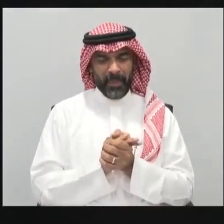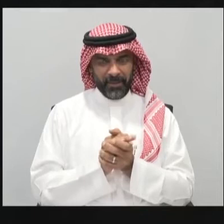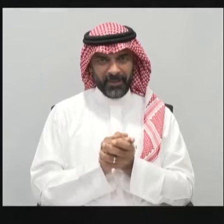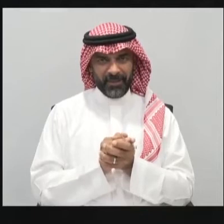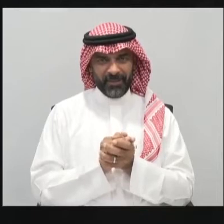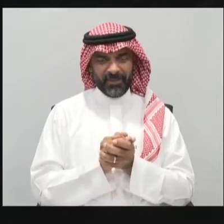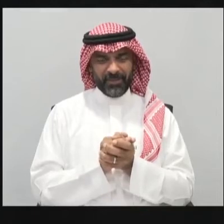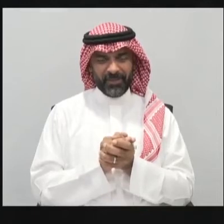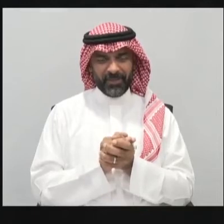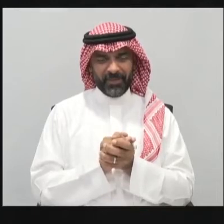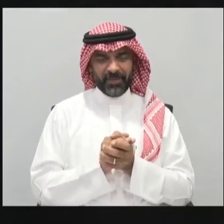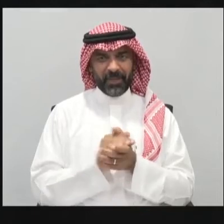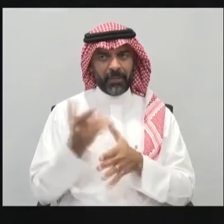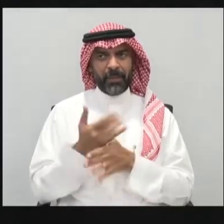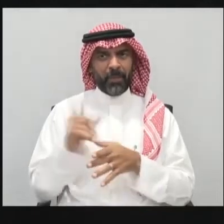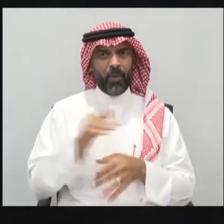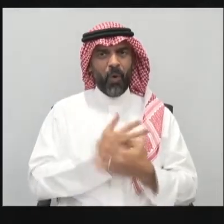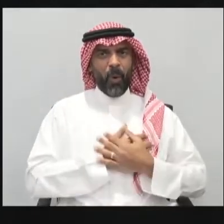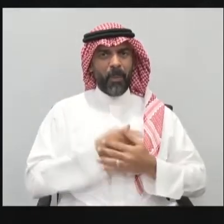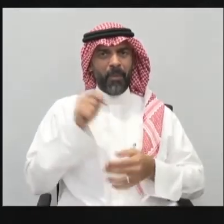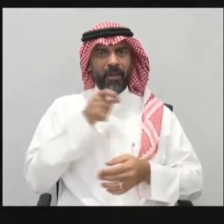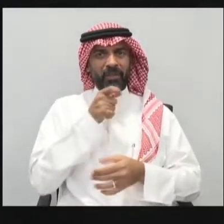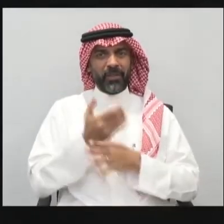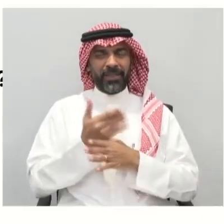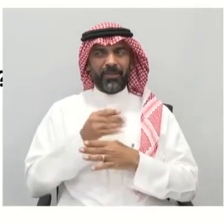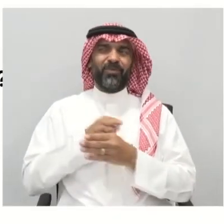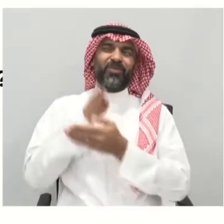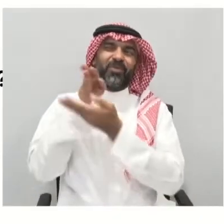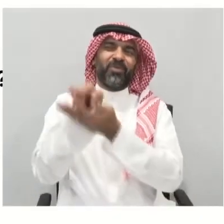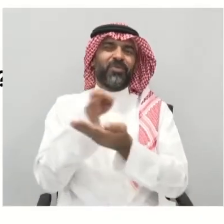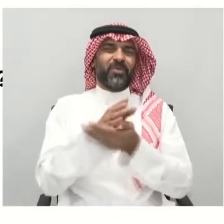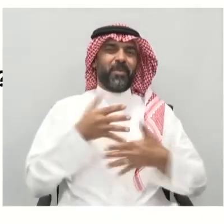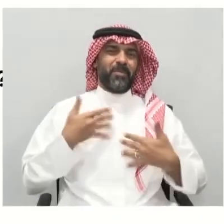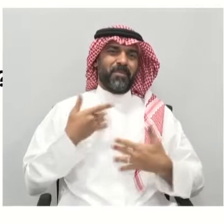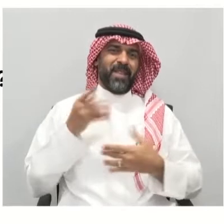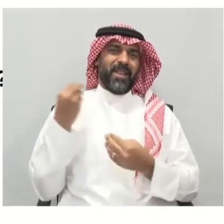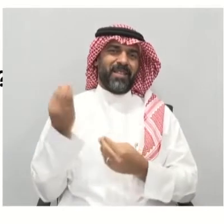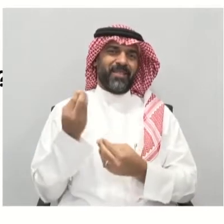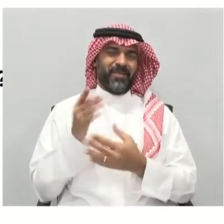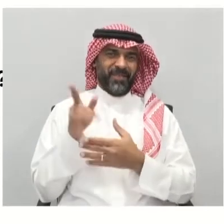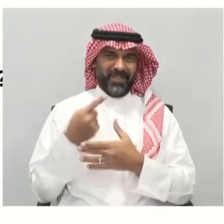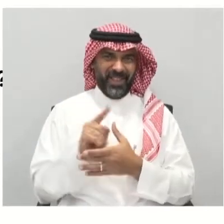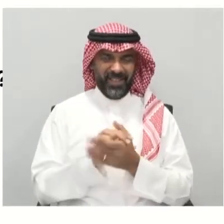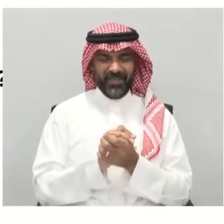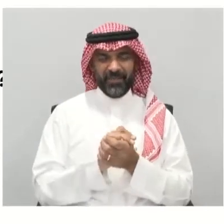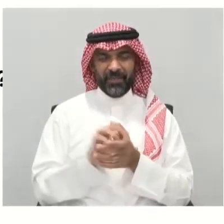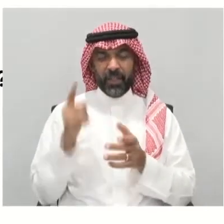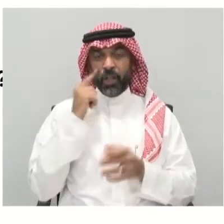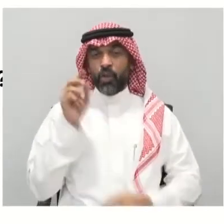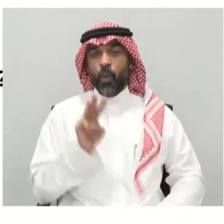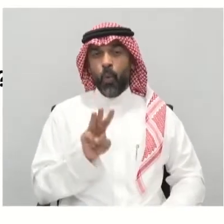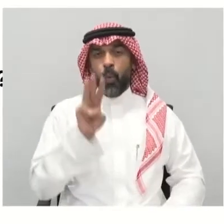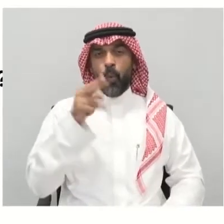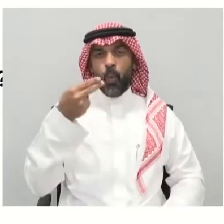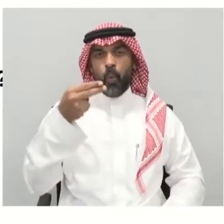right? Now, let's read the first question together. Why? Remember, why? Thinking